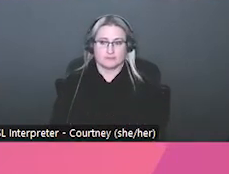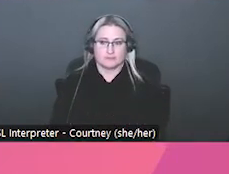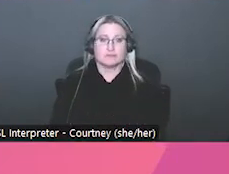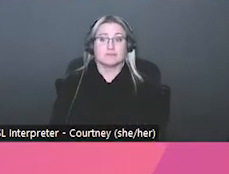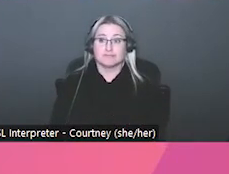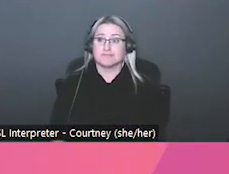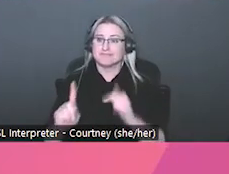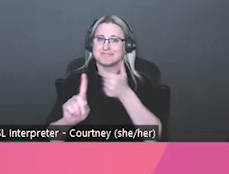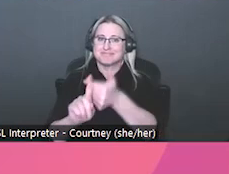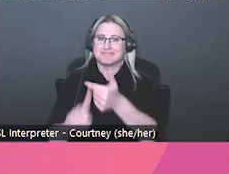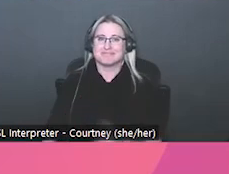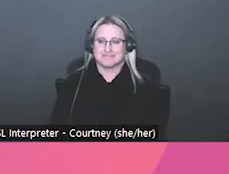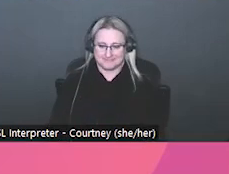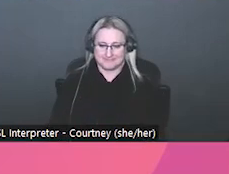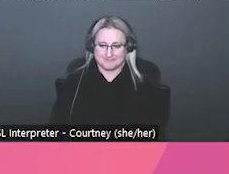Kelsey, you could go ahead.